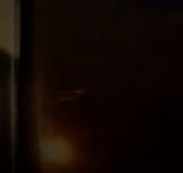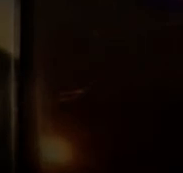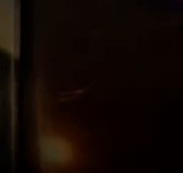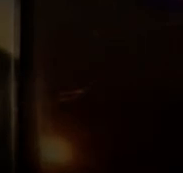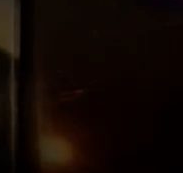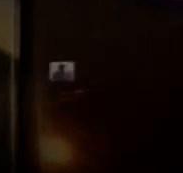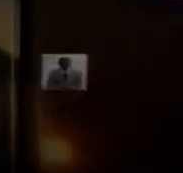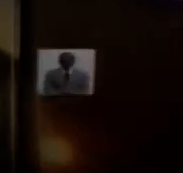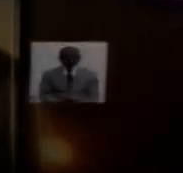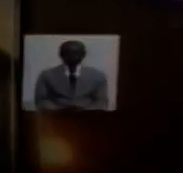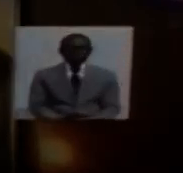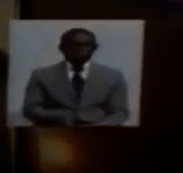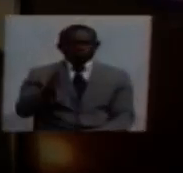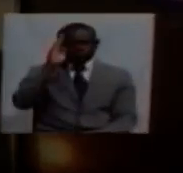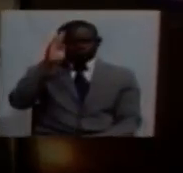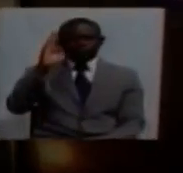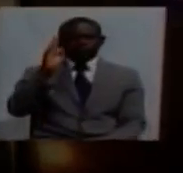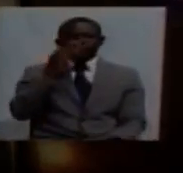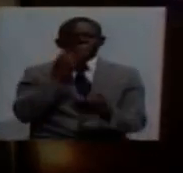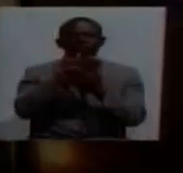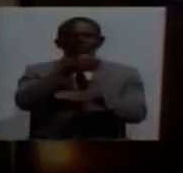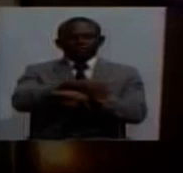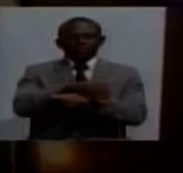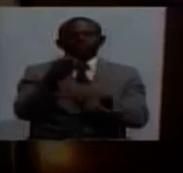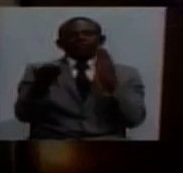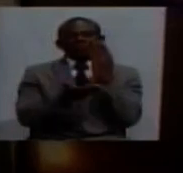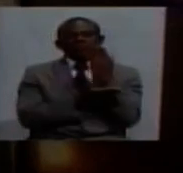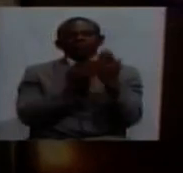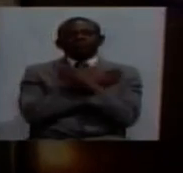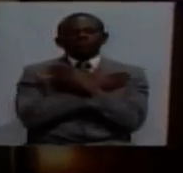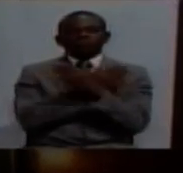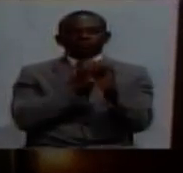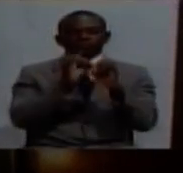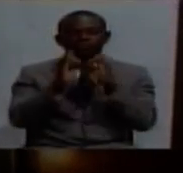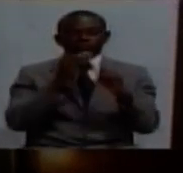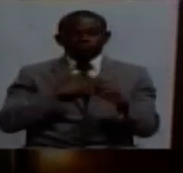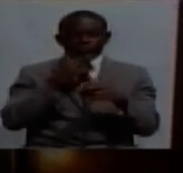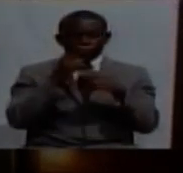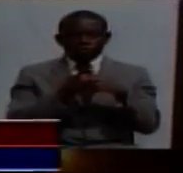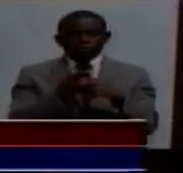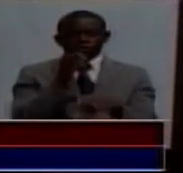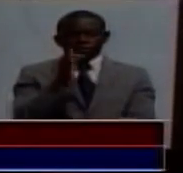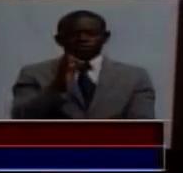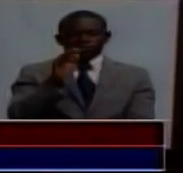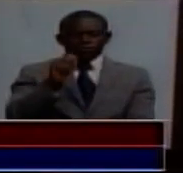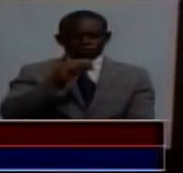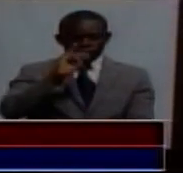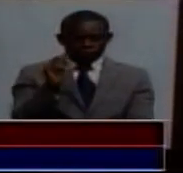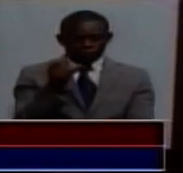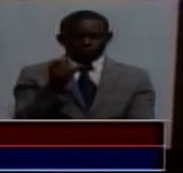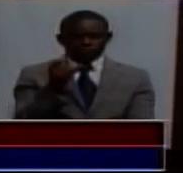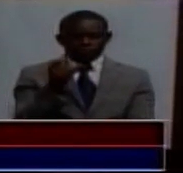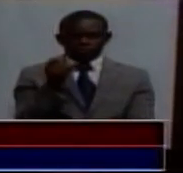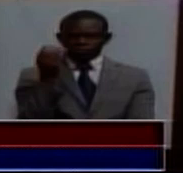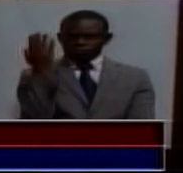Hello, good evening, and welcome to Sunday Interview. I'm your host, Franklin Tambo Jr. In September 2016, in his speech during